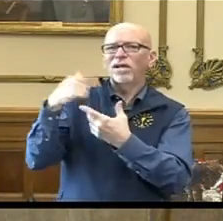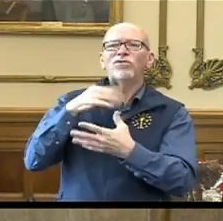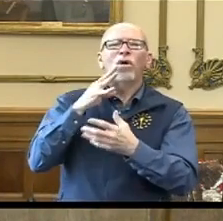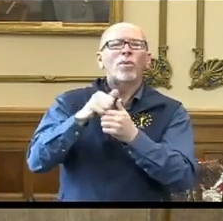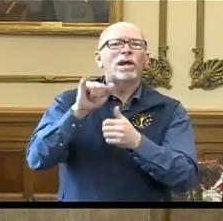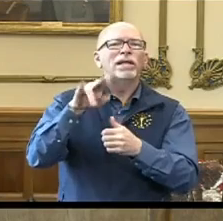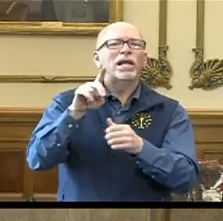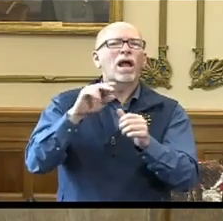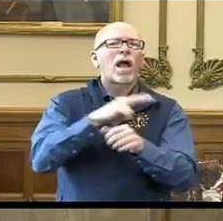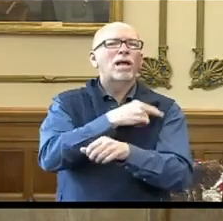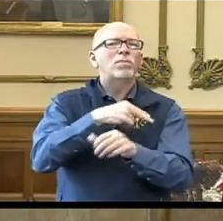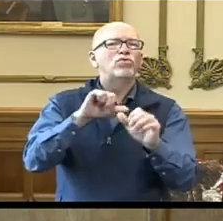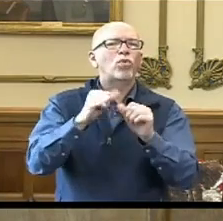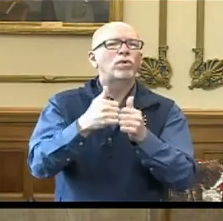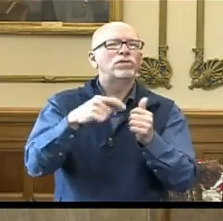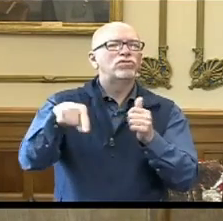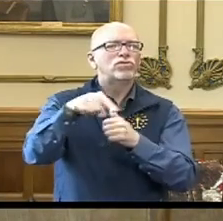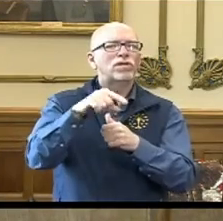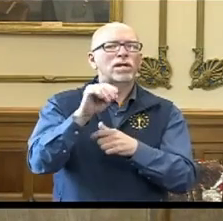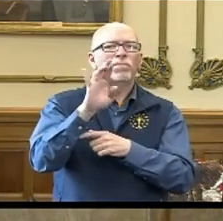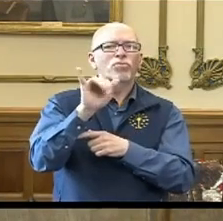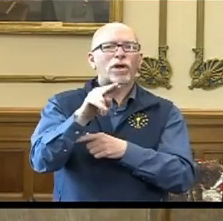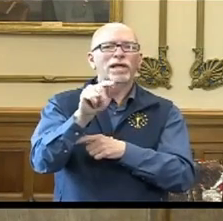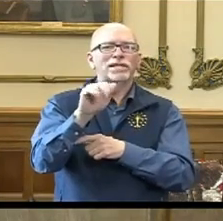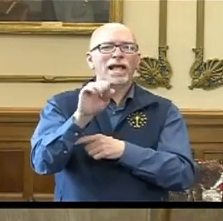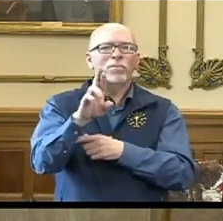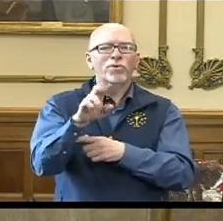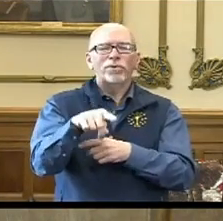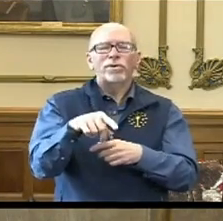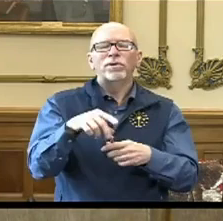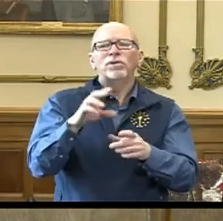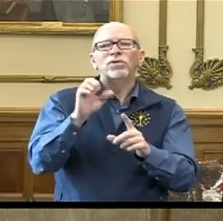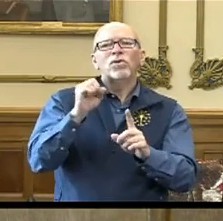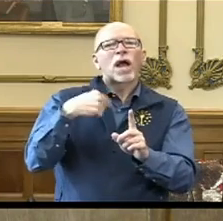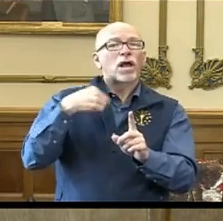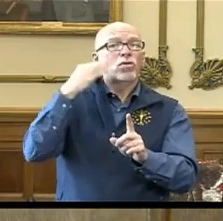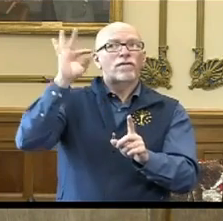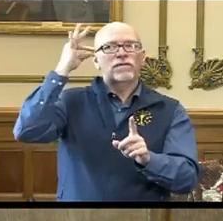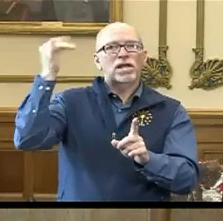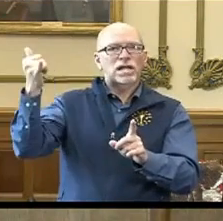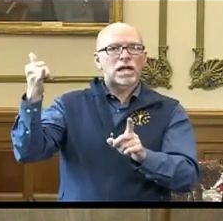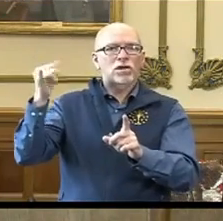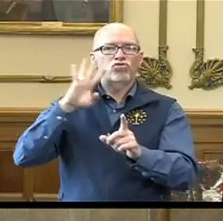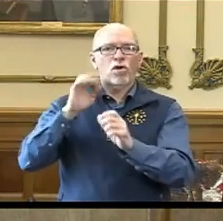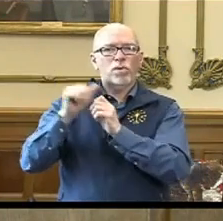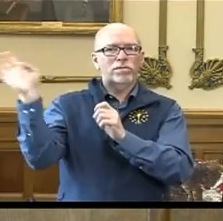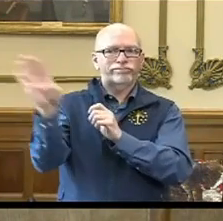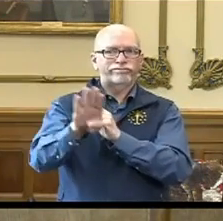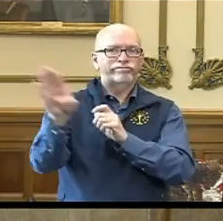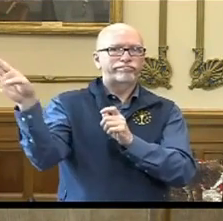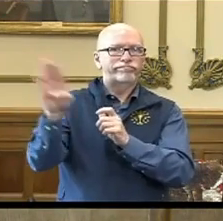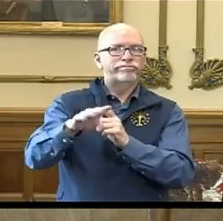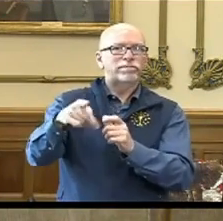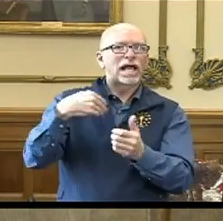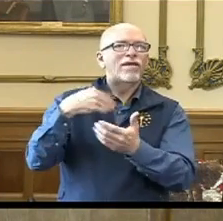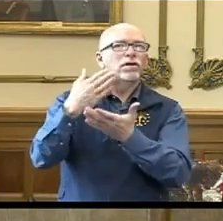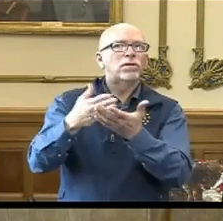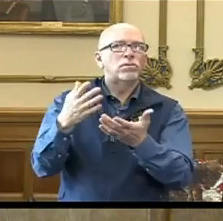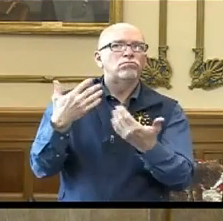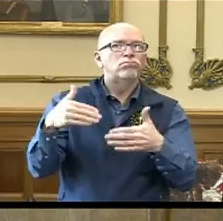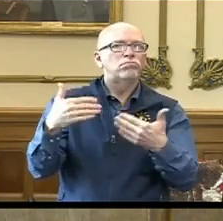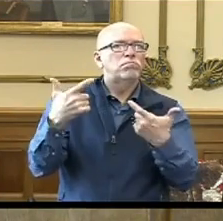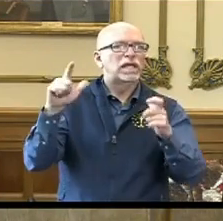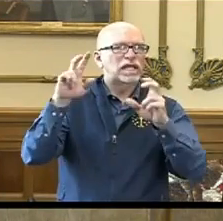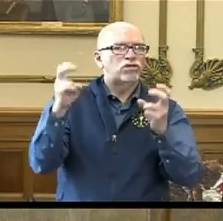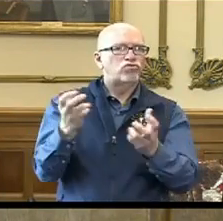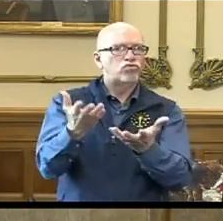Hospital Association and Brian Tabor and others. So I know that the federal government is engaging and understanding that there has been some significant